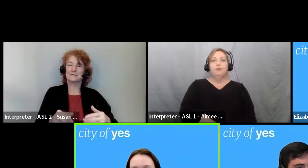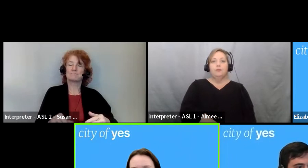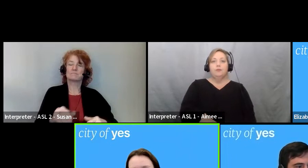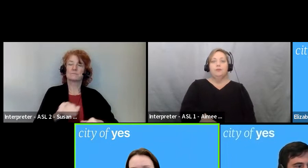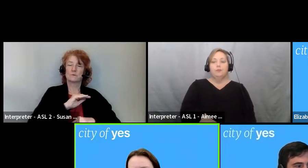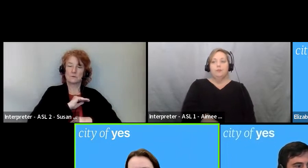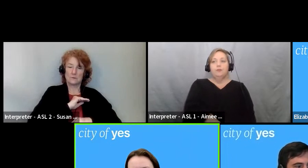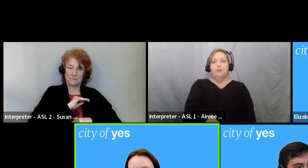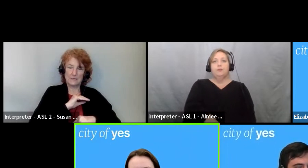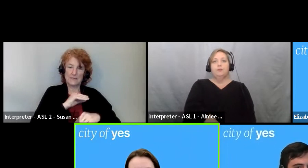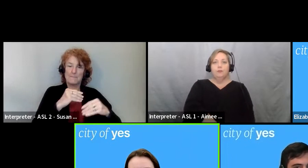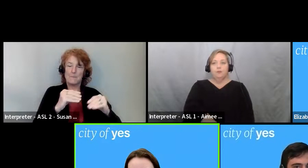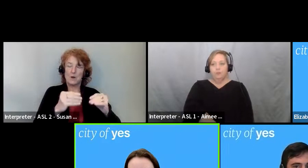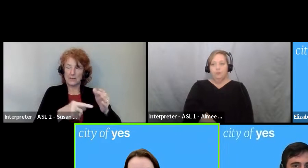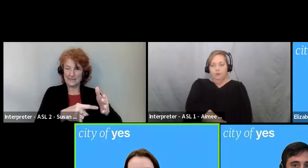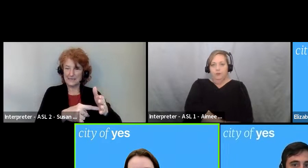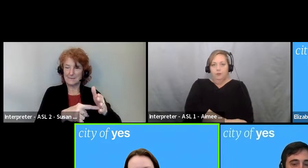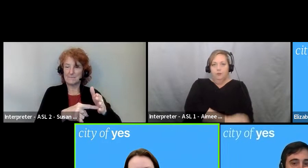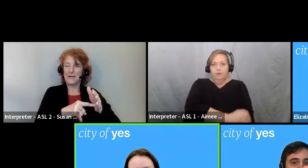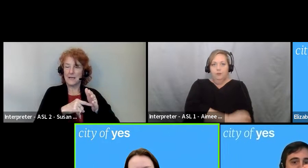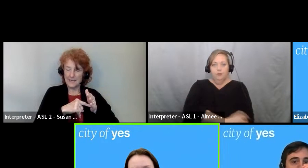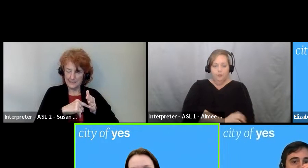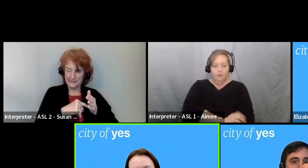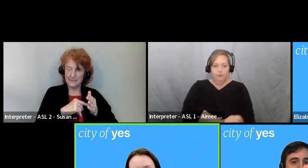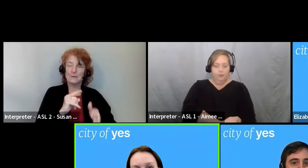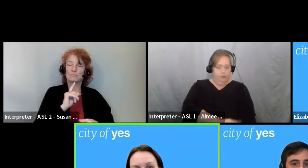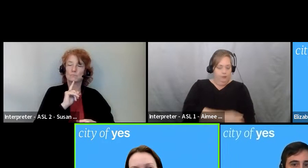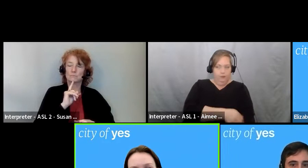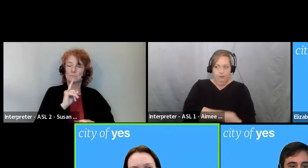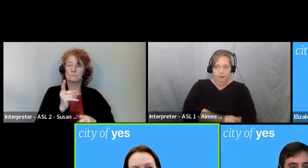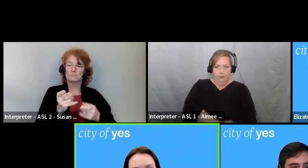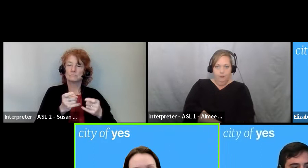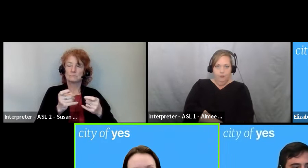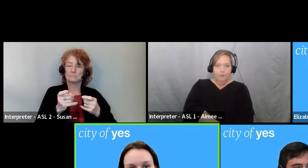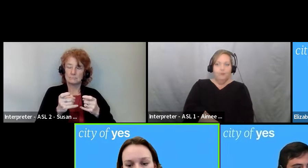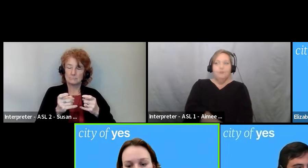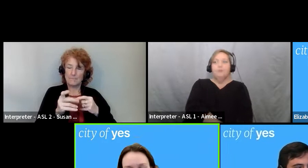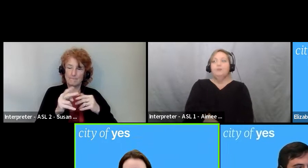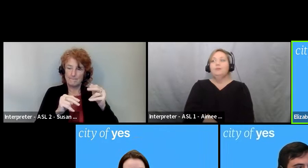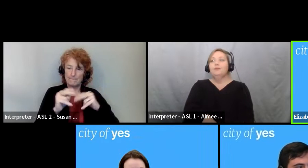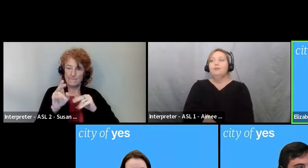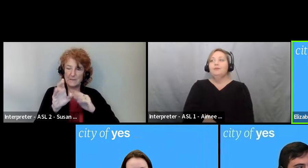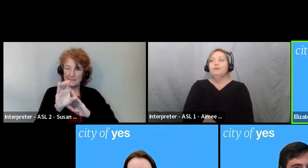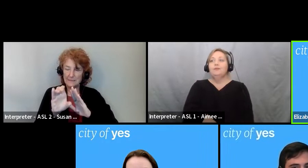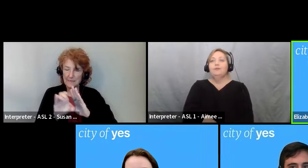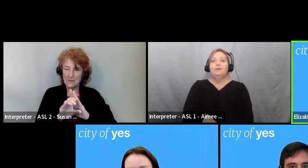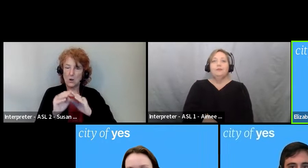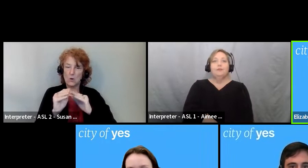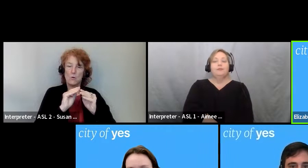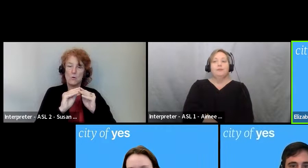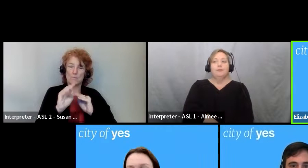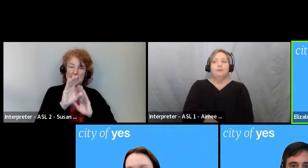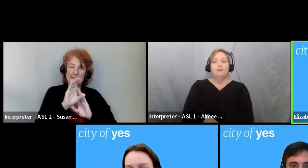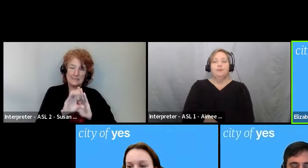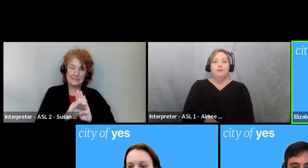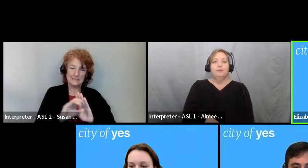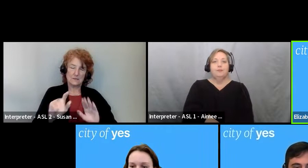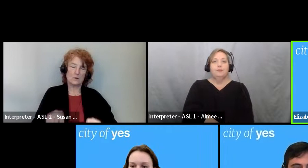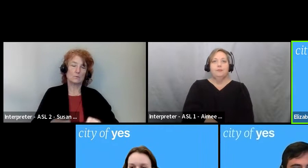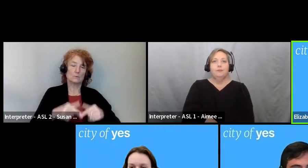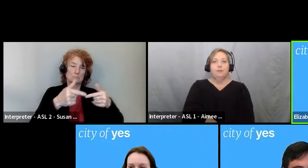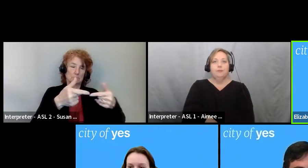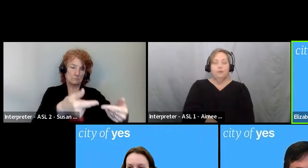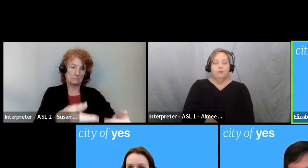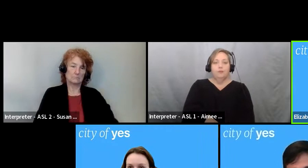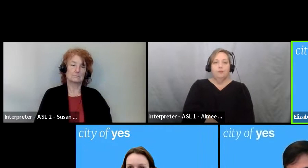regulated by the building code and housing maintenance code and other rules. Great. And then just one more from the chat for you,